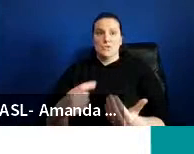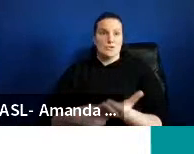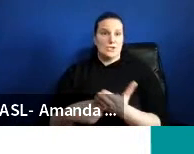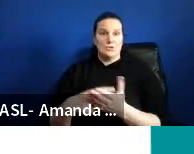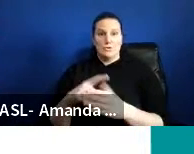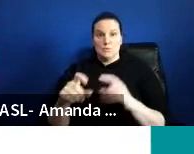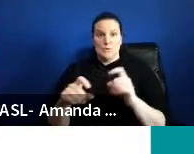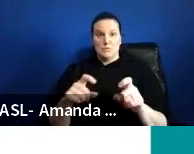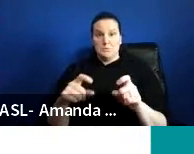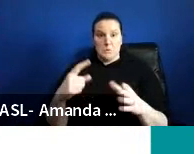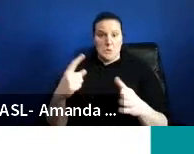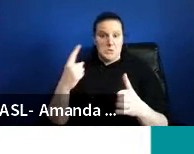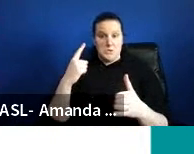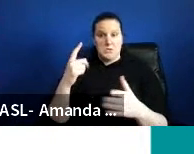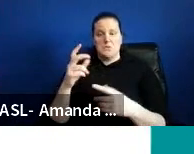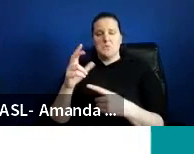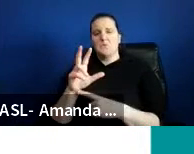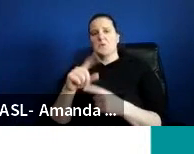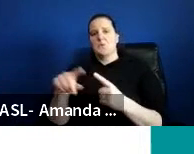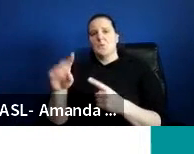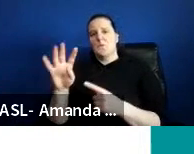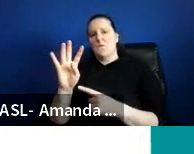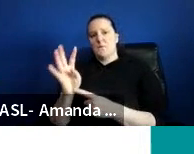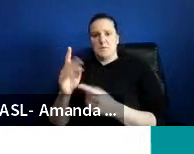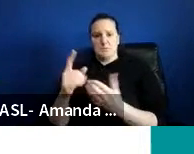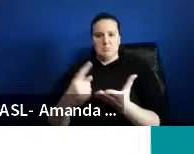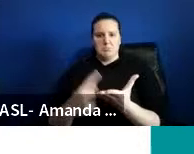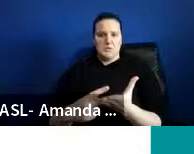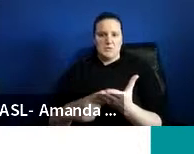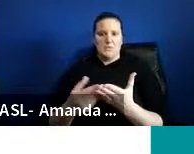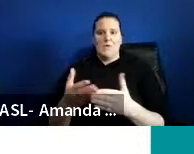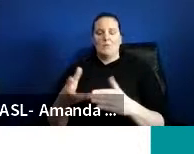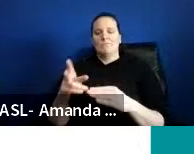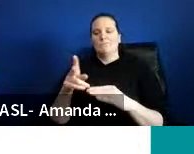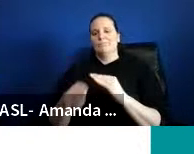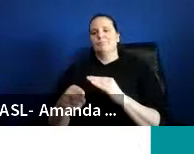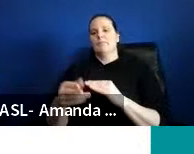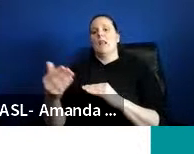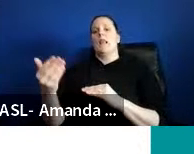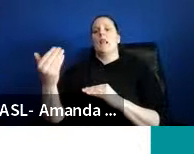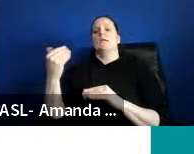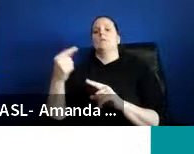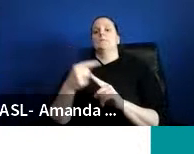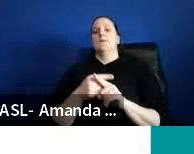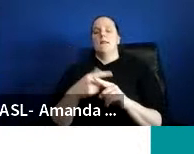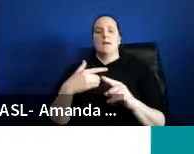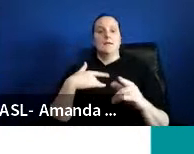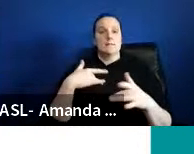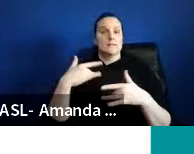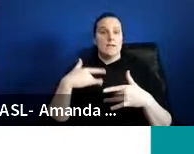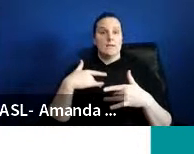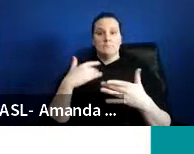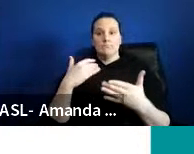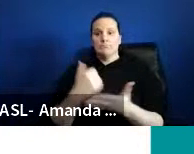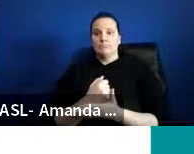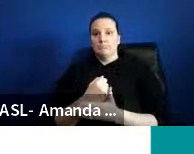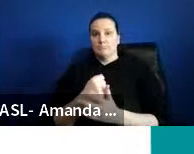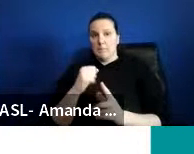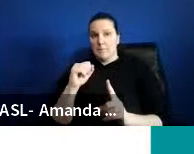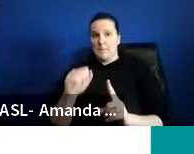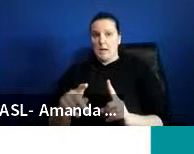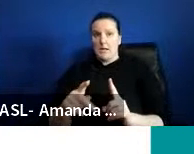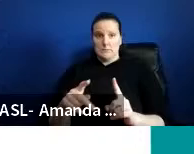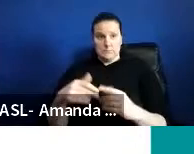I think we had about 3 to 4 minutes of discussion before we had to cut off last month. So we were excited at the opportunity to circle back and be able to